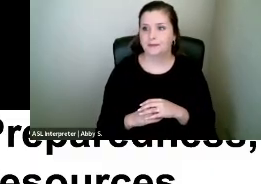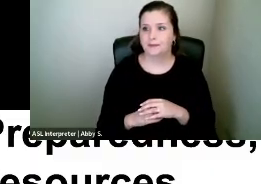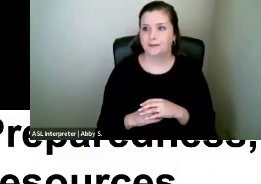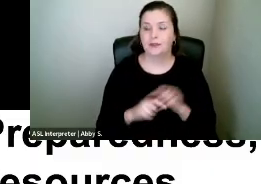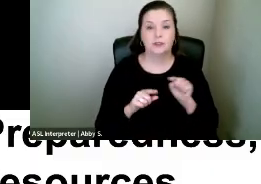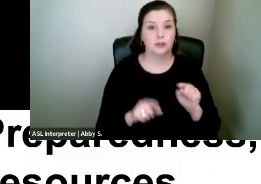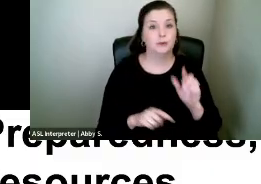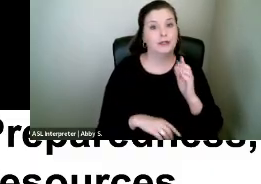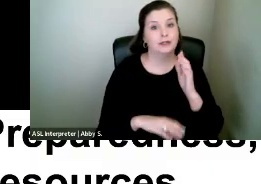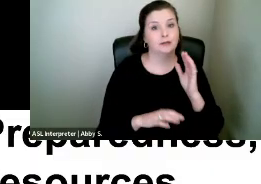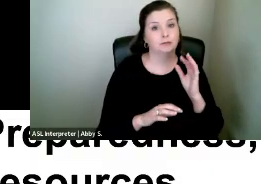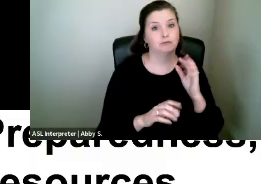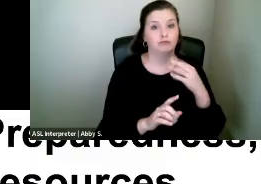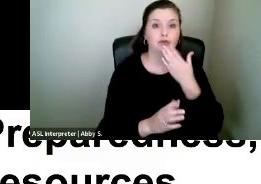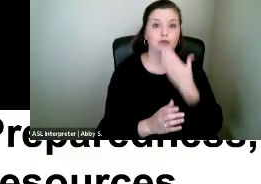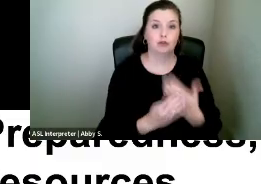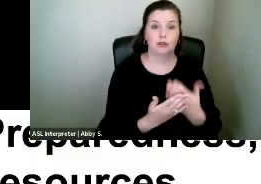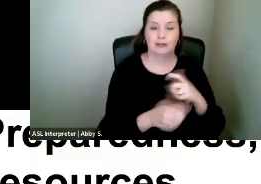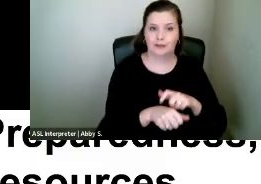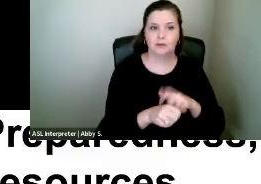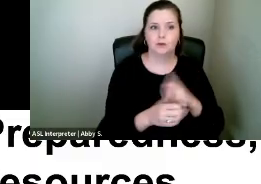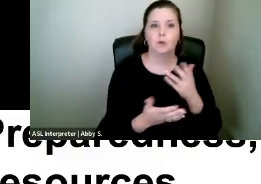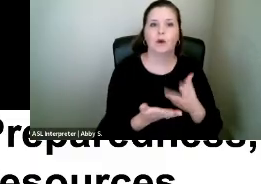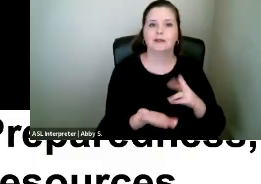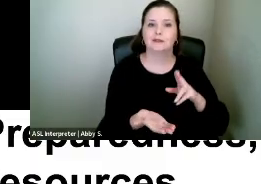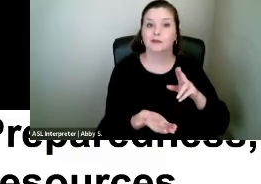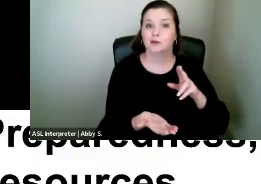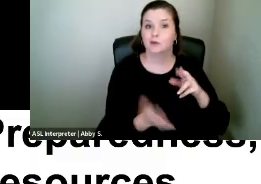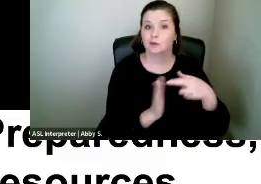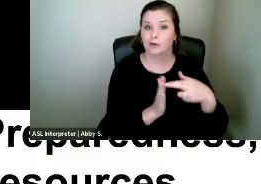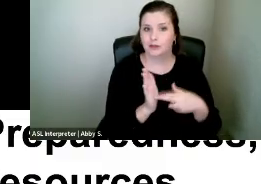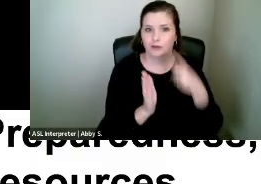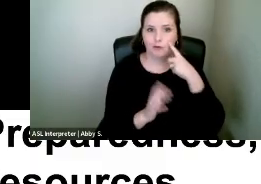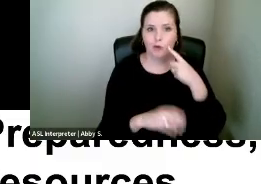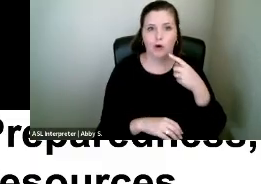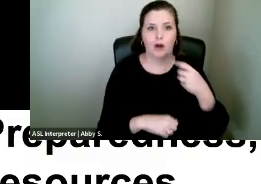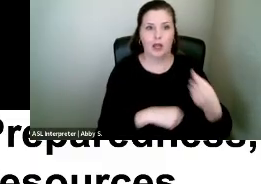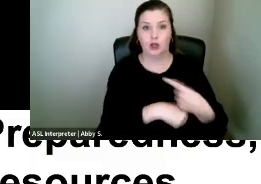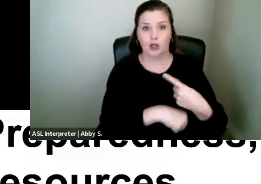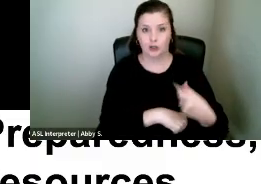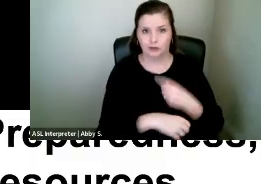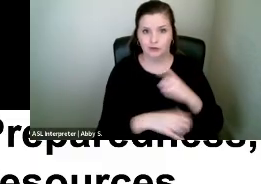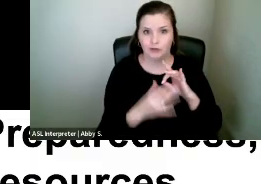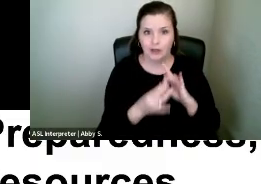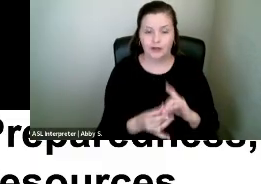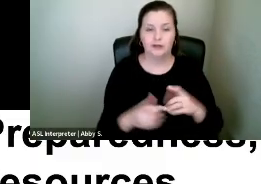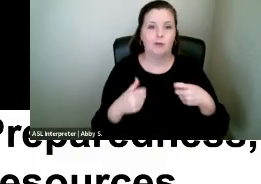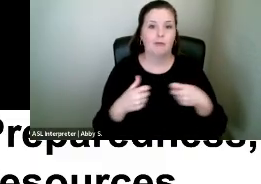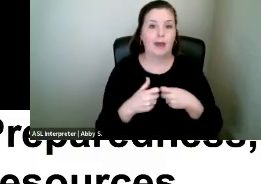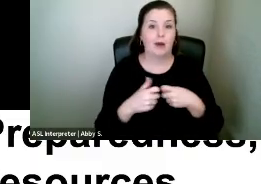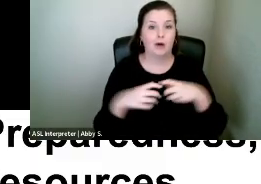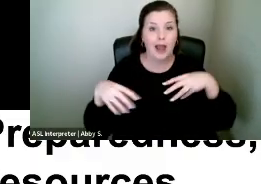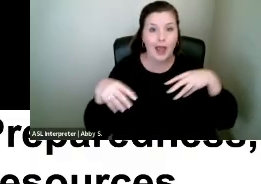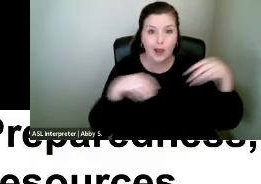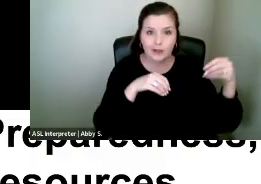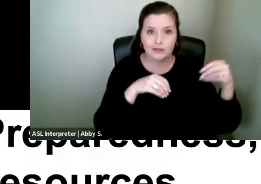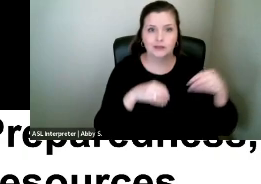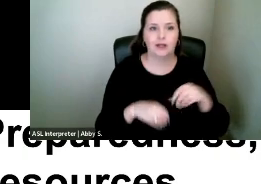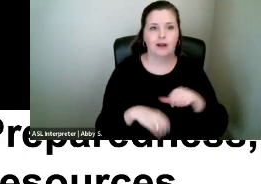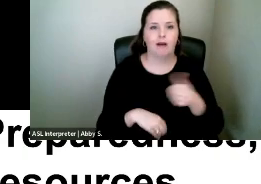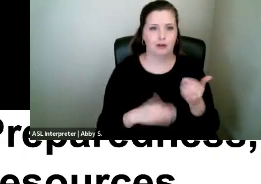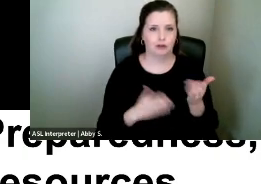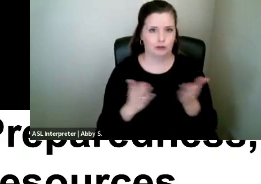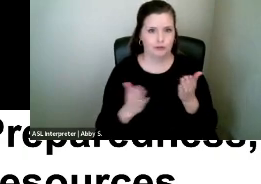sign up for the options for alerts about power outages and other service updates. During